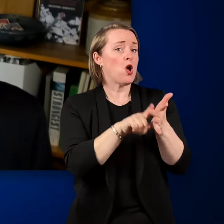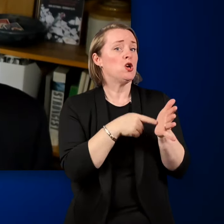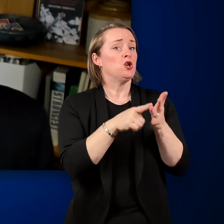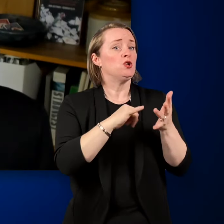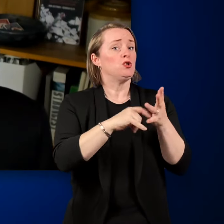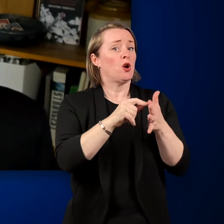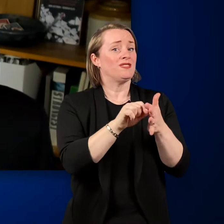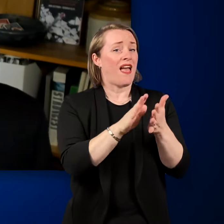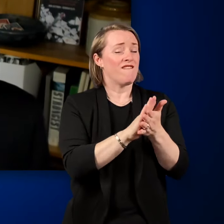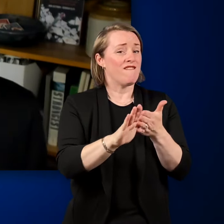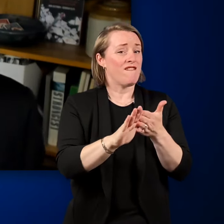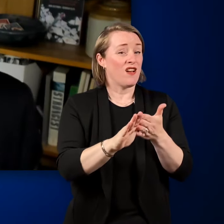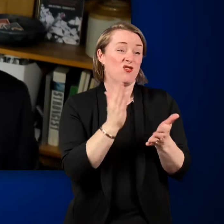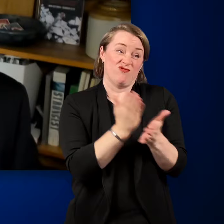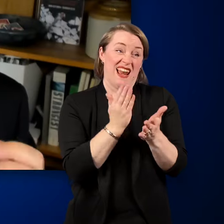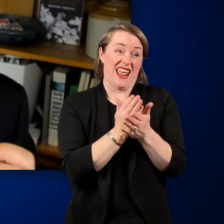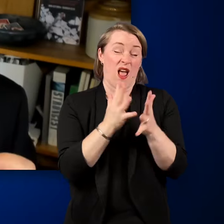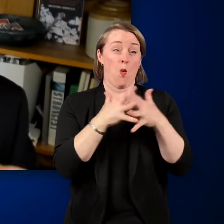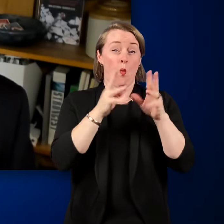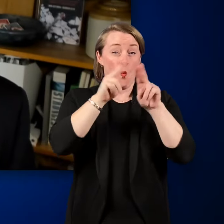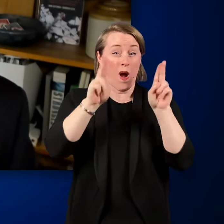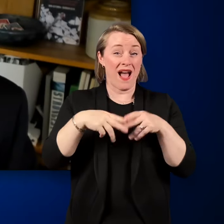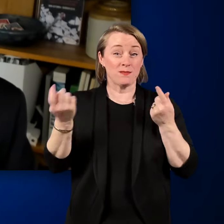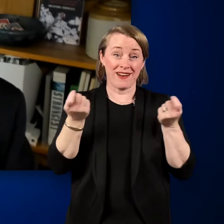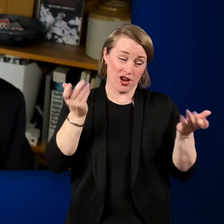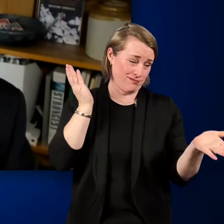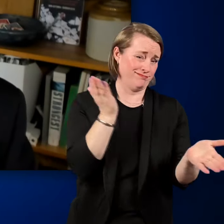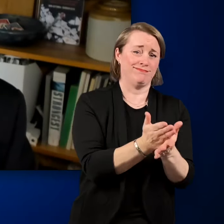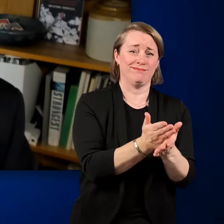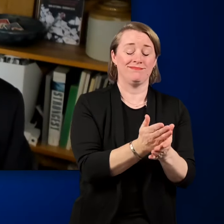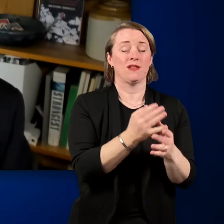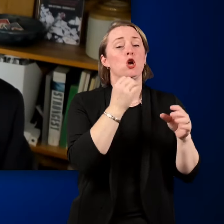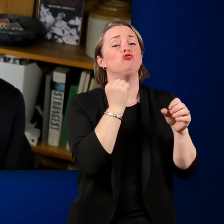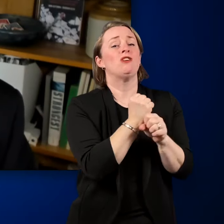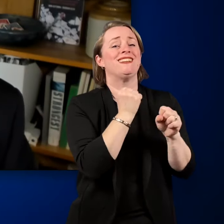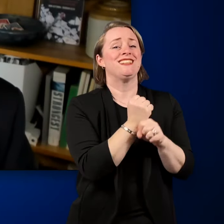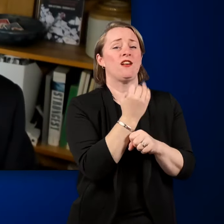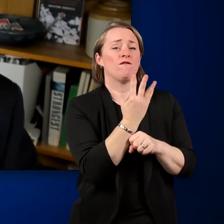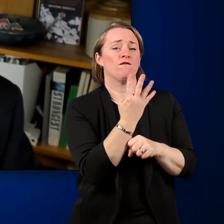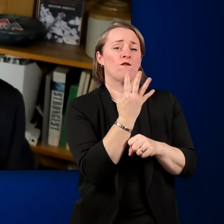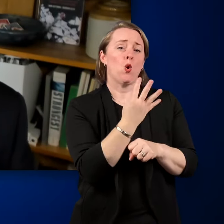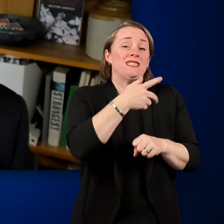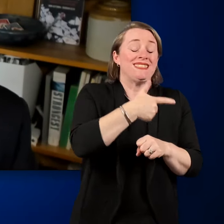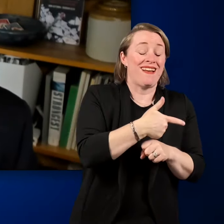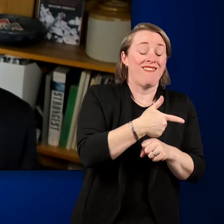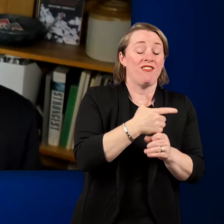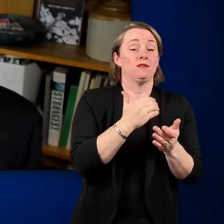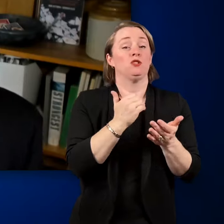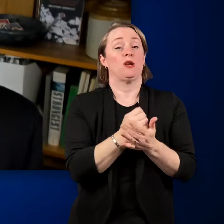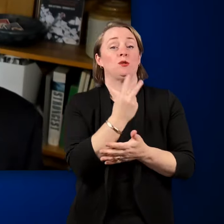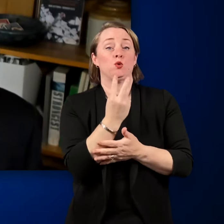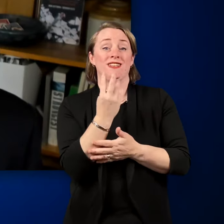first warehouse managers. If we think about Genesis 47 to 23 and 31, he exploits